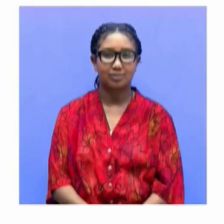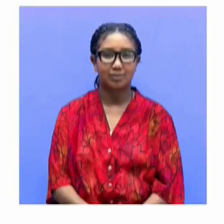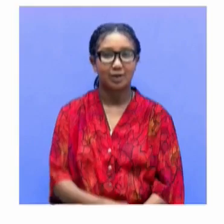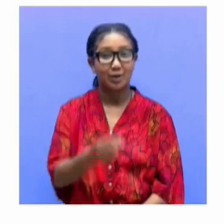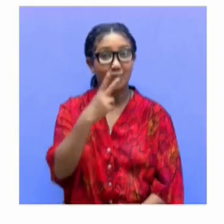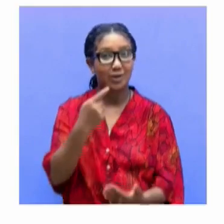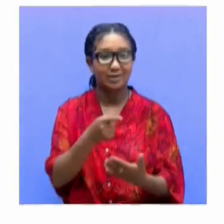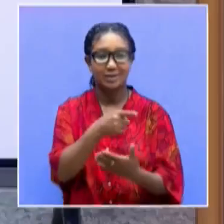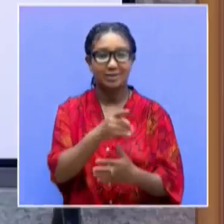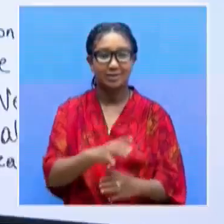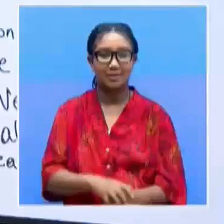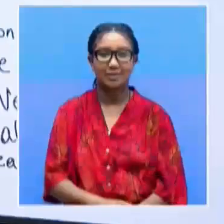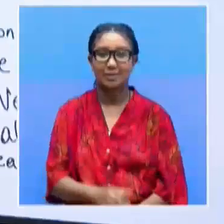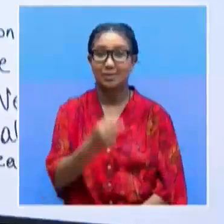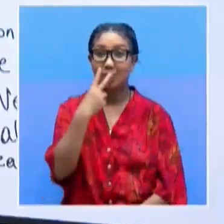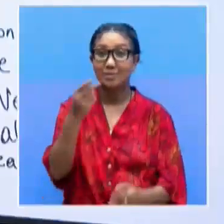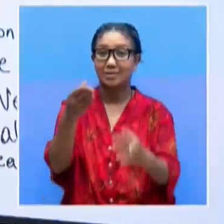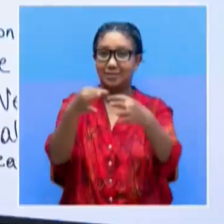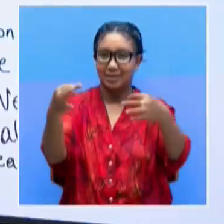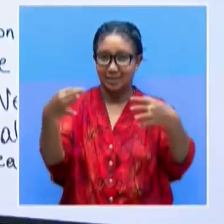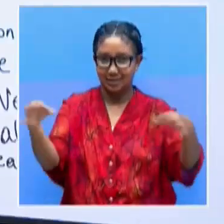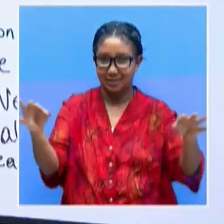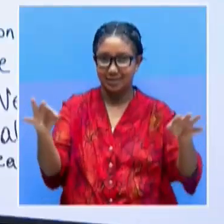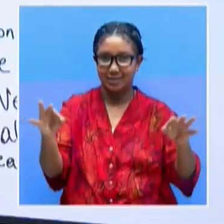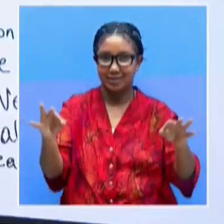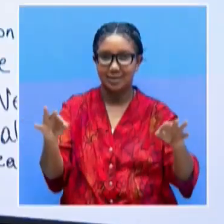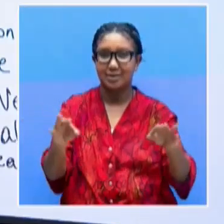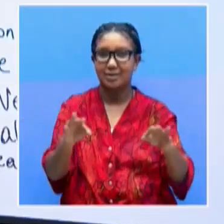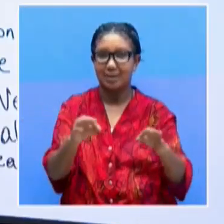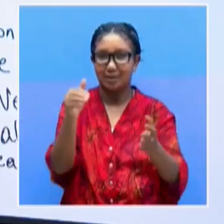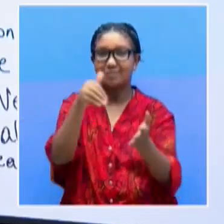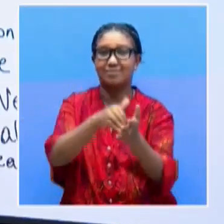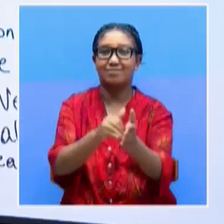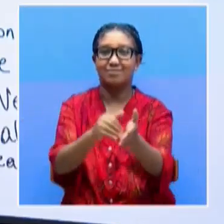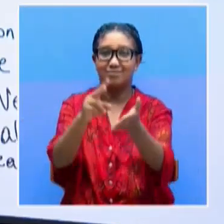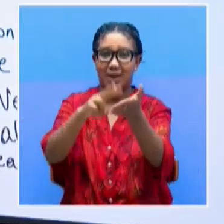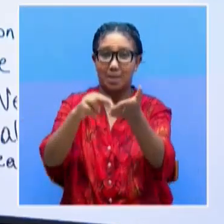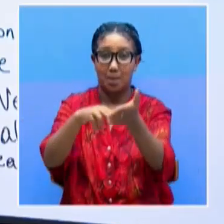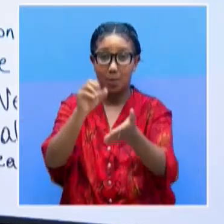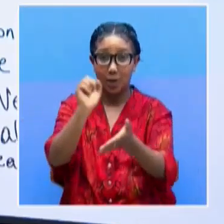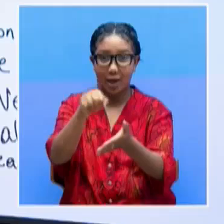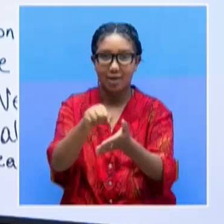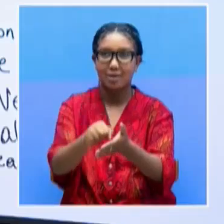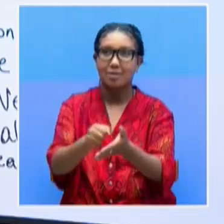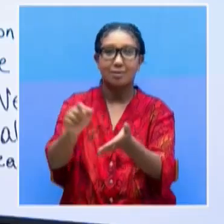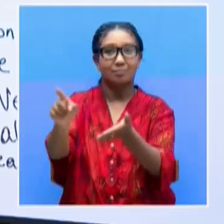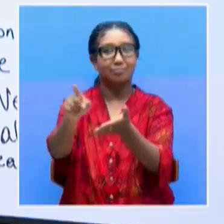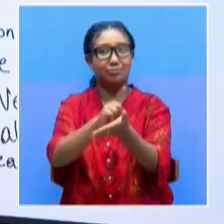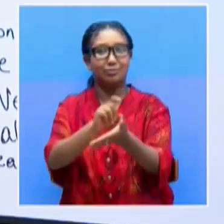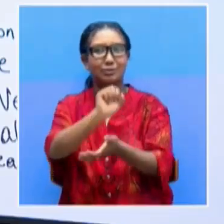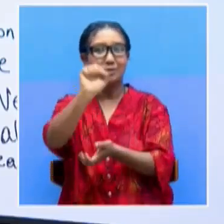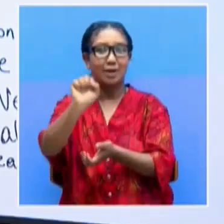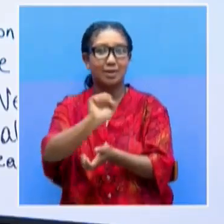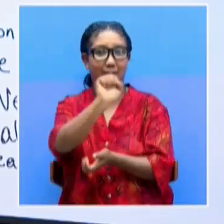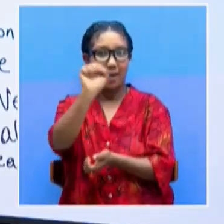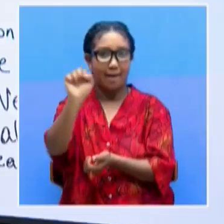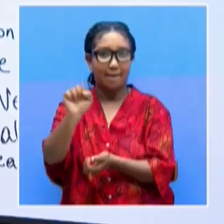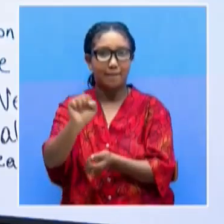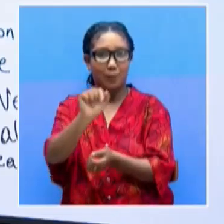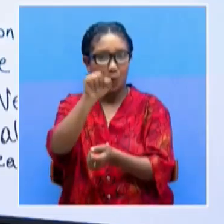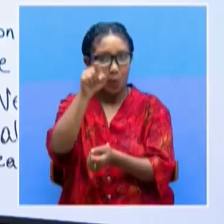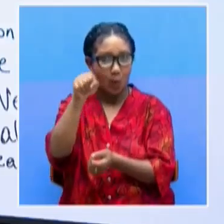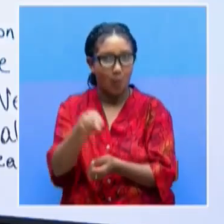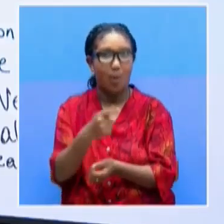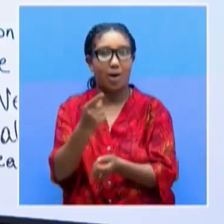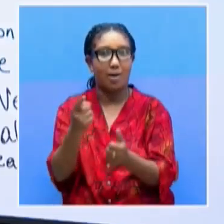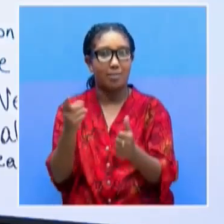Look at this. Look at this sentence. Let me say it again to you, all right? Last Sunday, comma, since